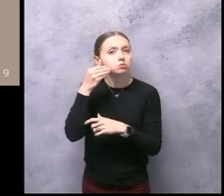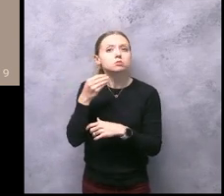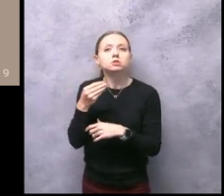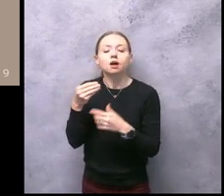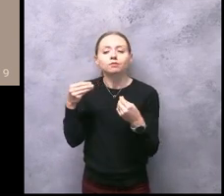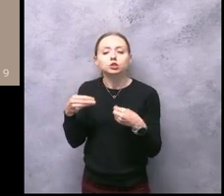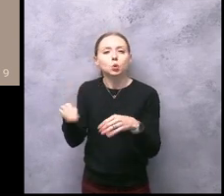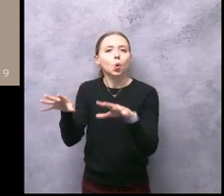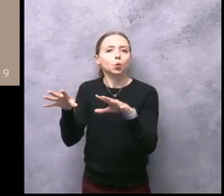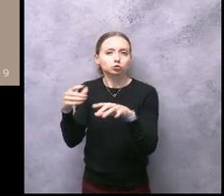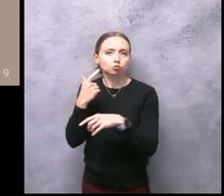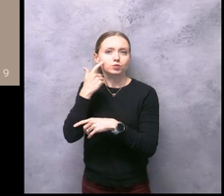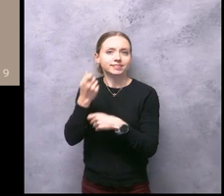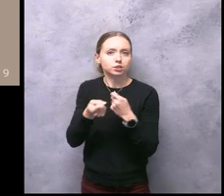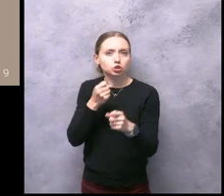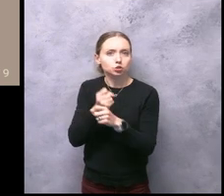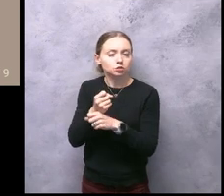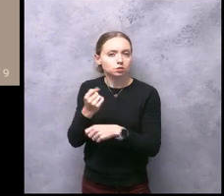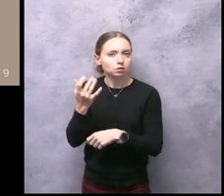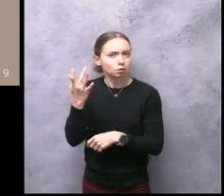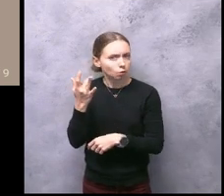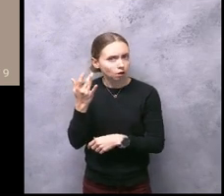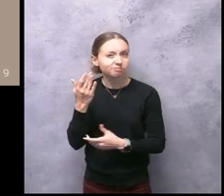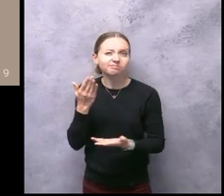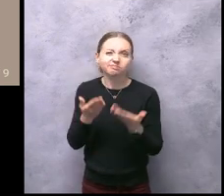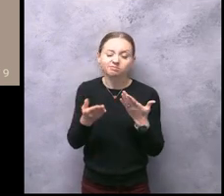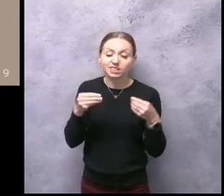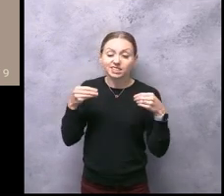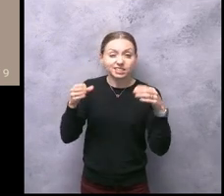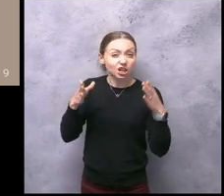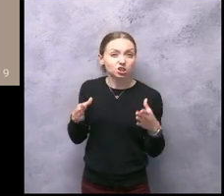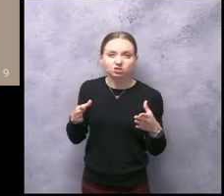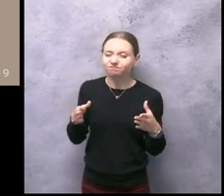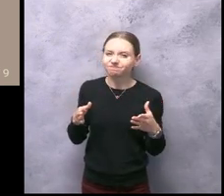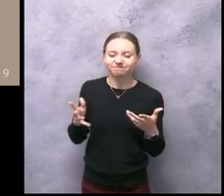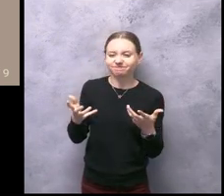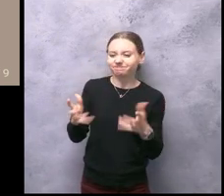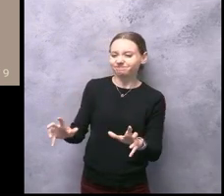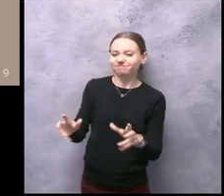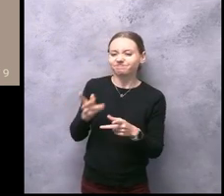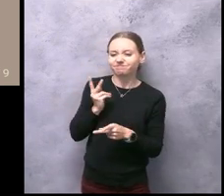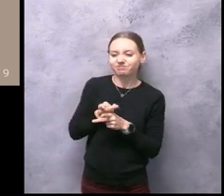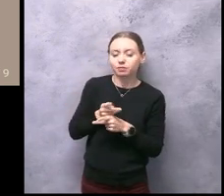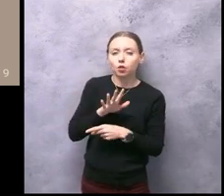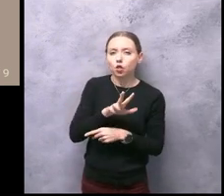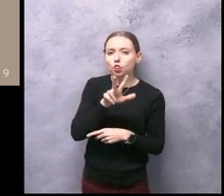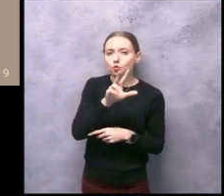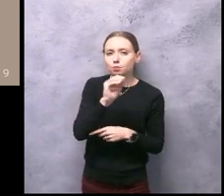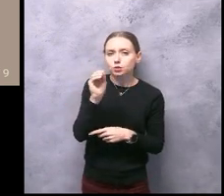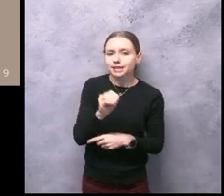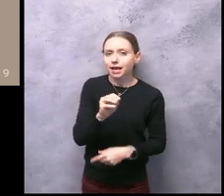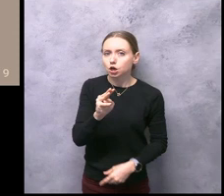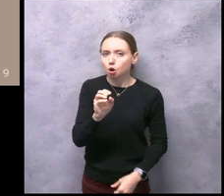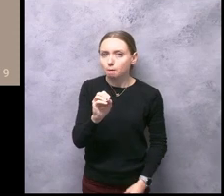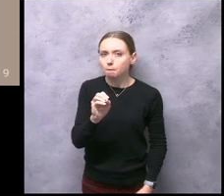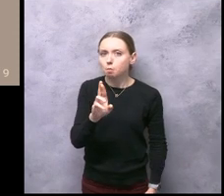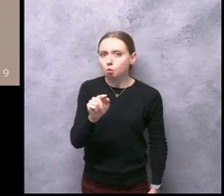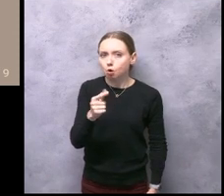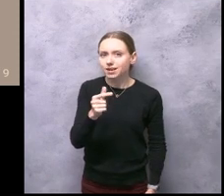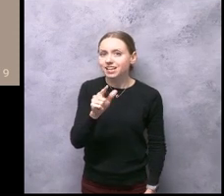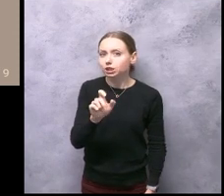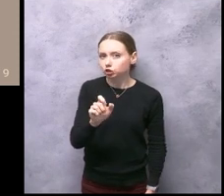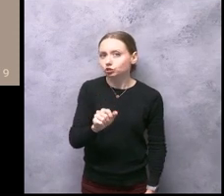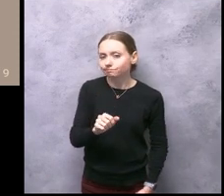years, likely due to unmotivated sellers who are holding on to their 3% mortgages, right? So